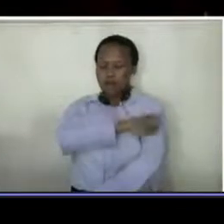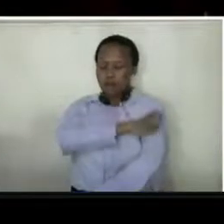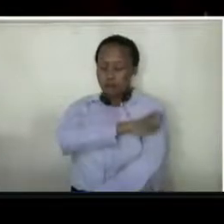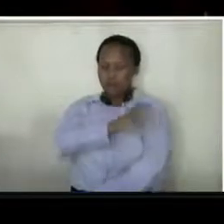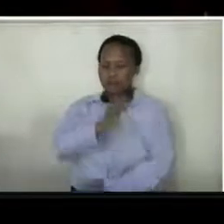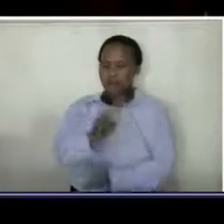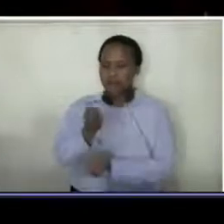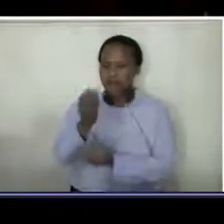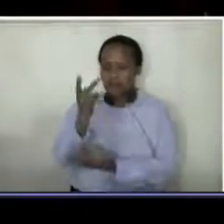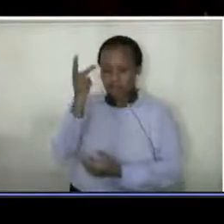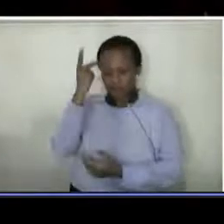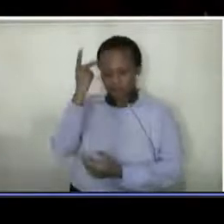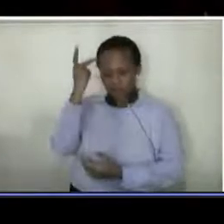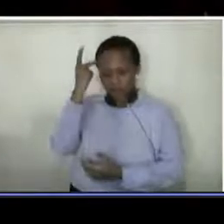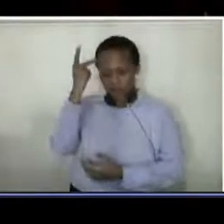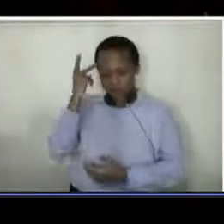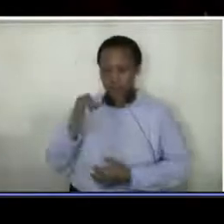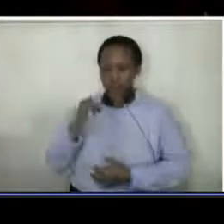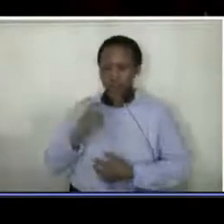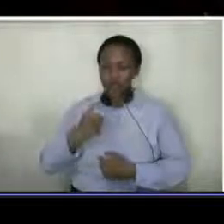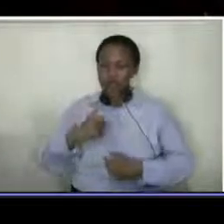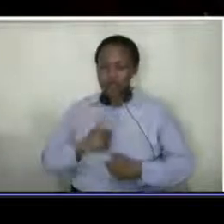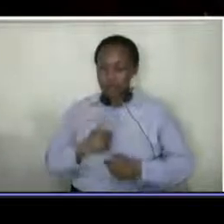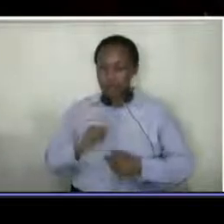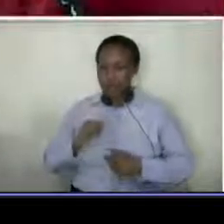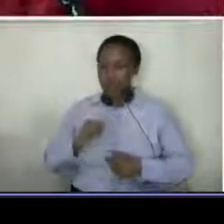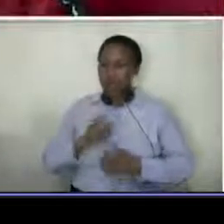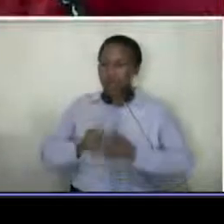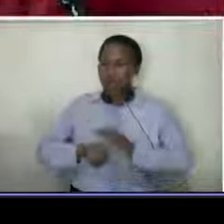ezobambiswana. Thank you, Speaker and Honorable Members.